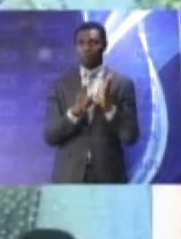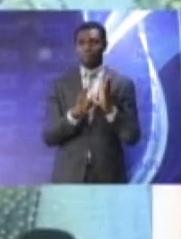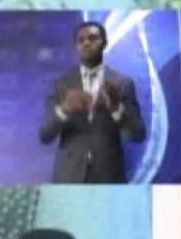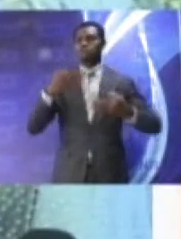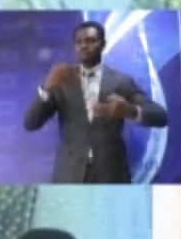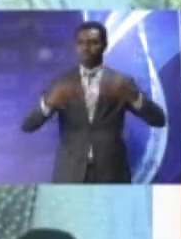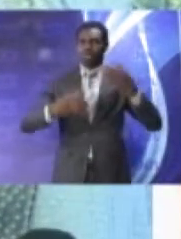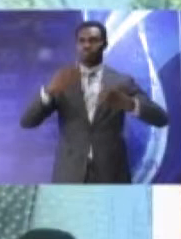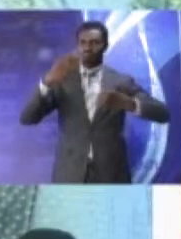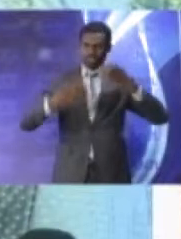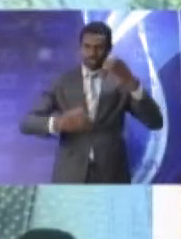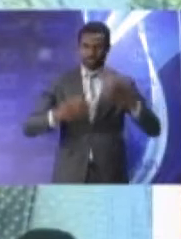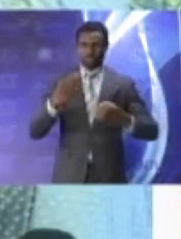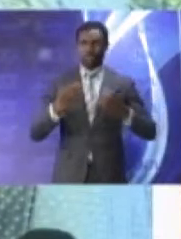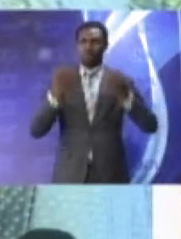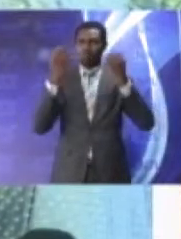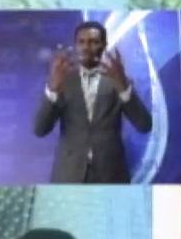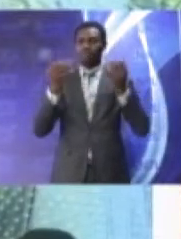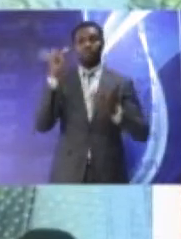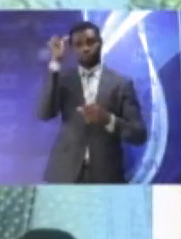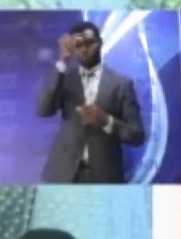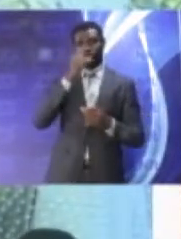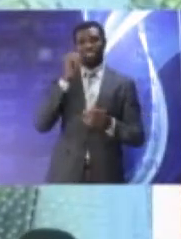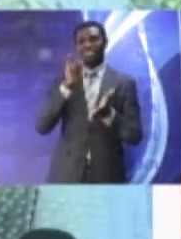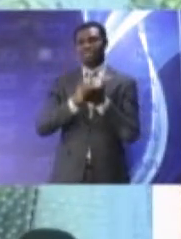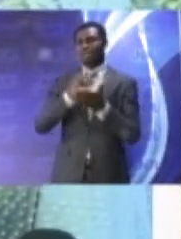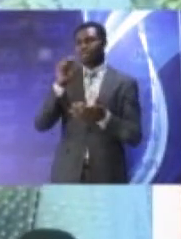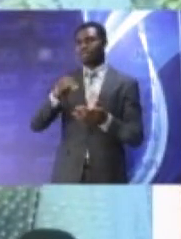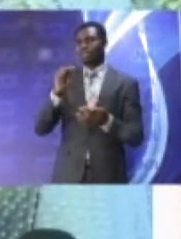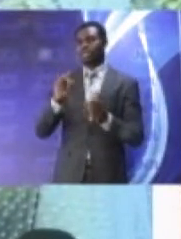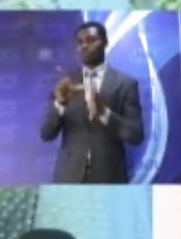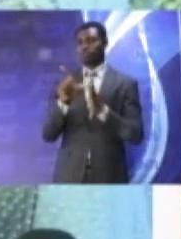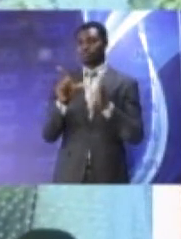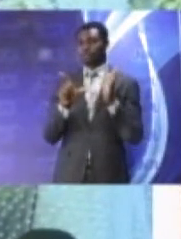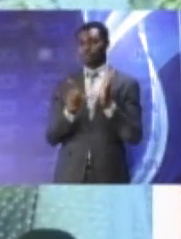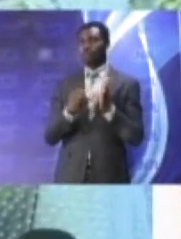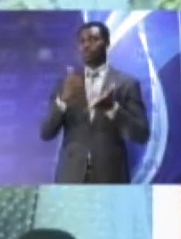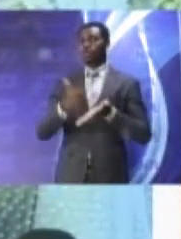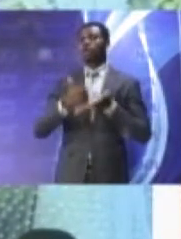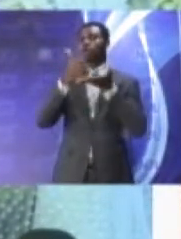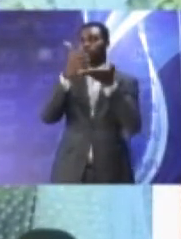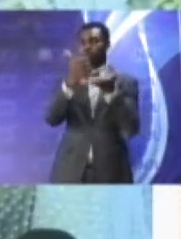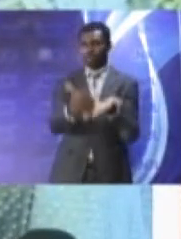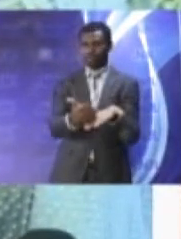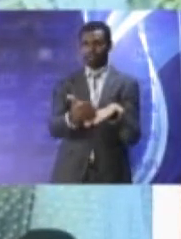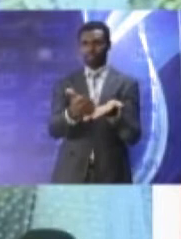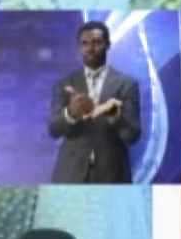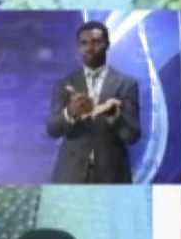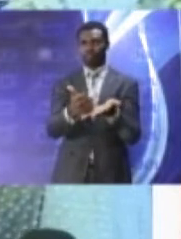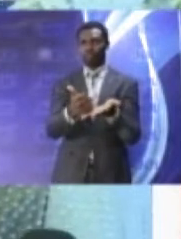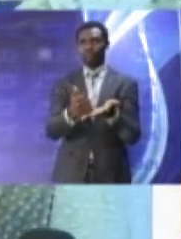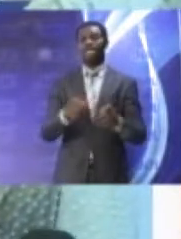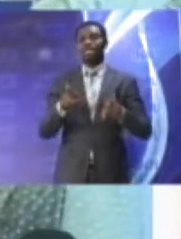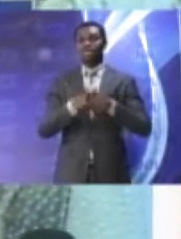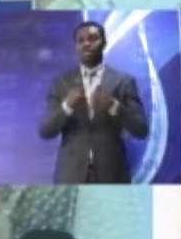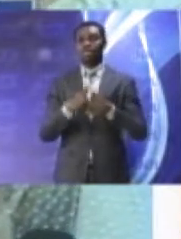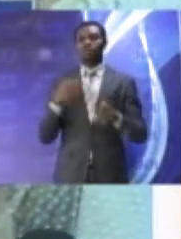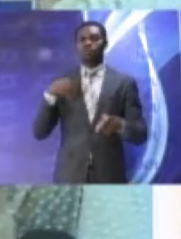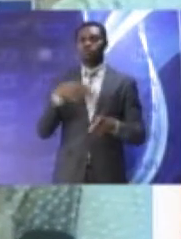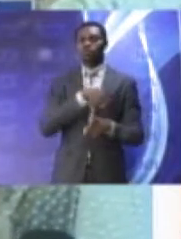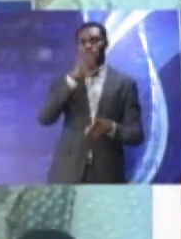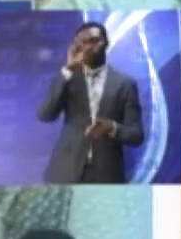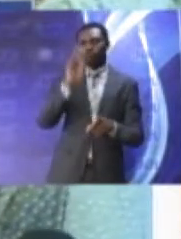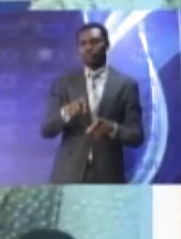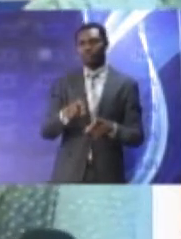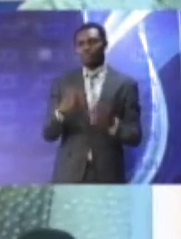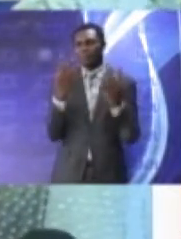Africa that need legal aid live in remote rural communities. As a result, these children